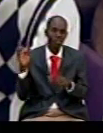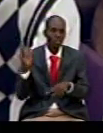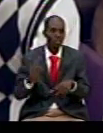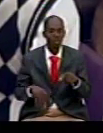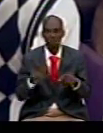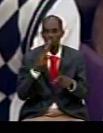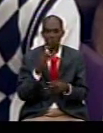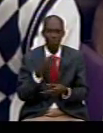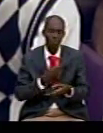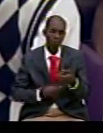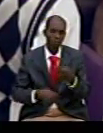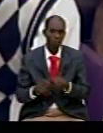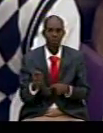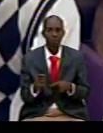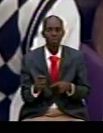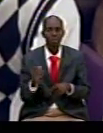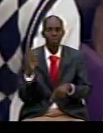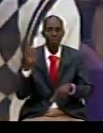irreplaceable,